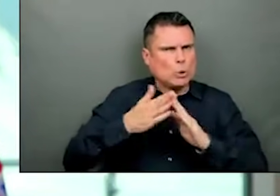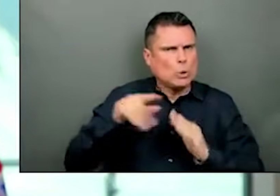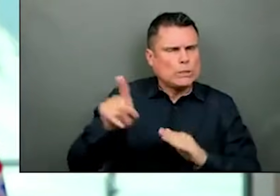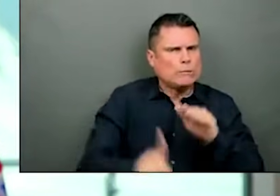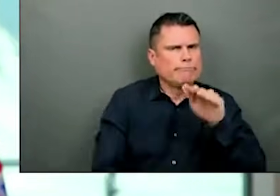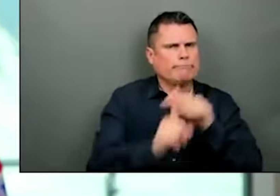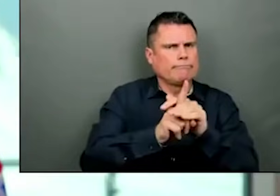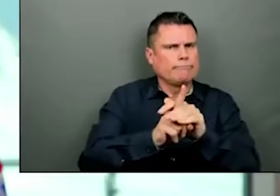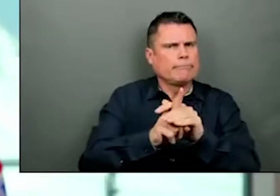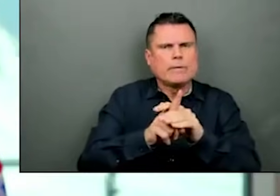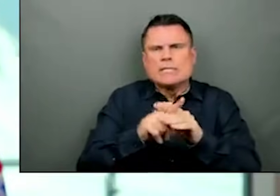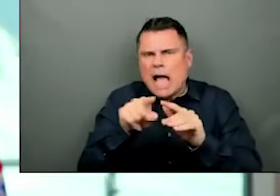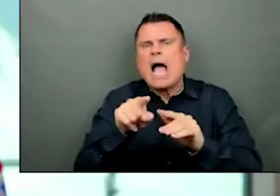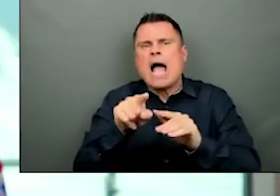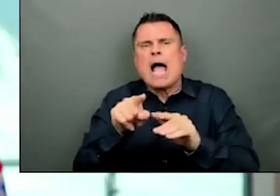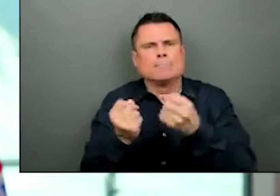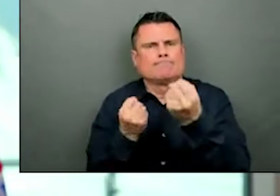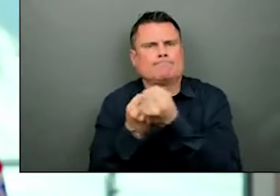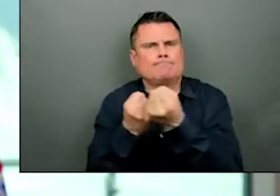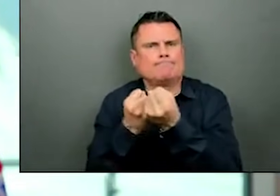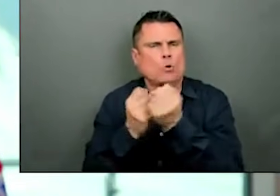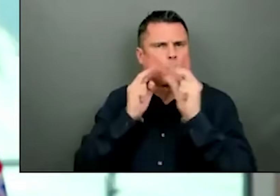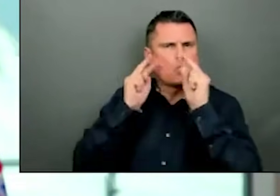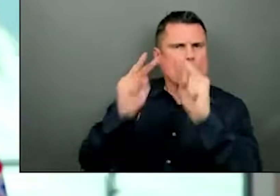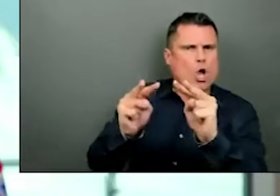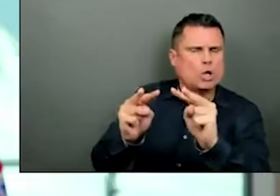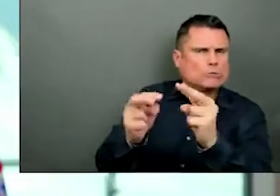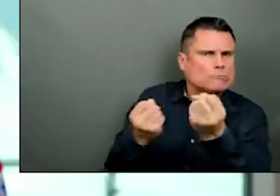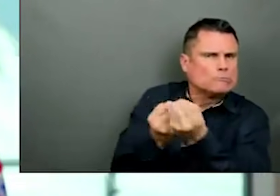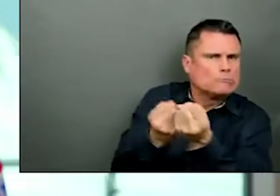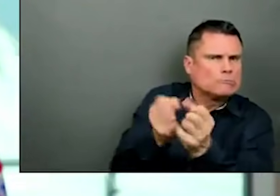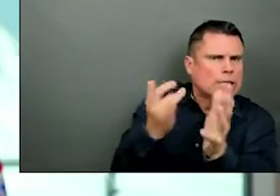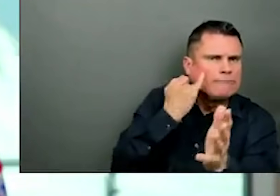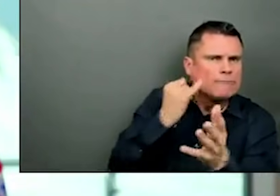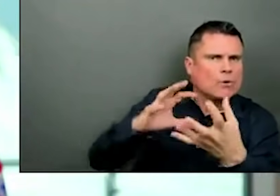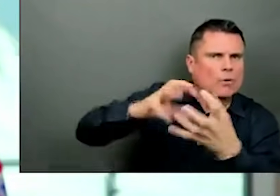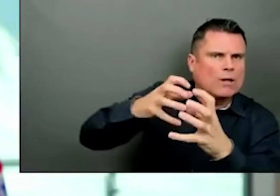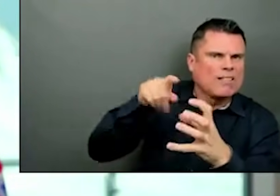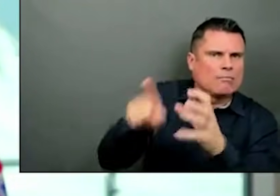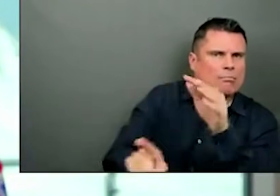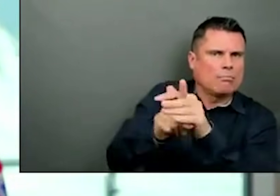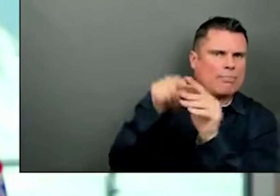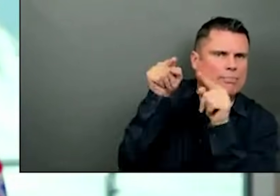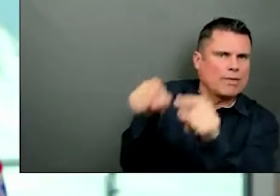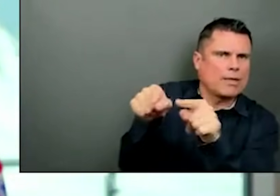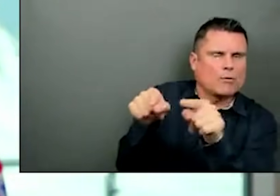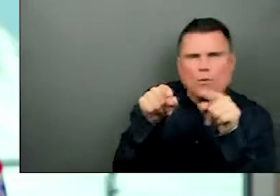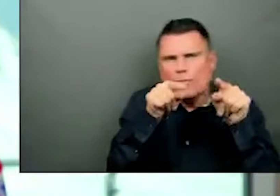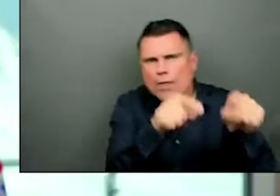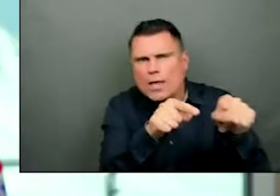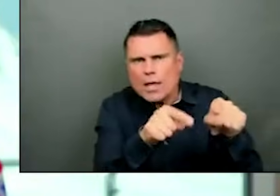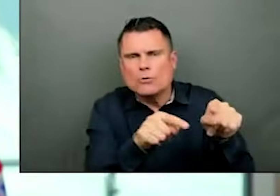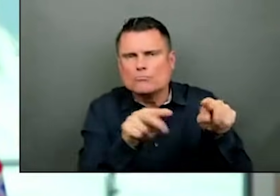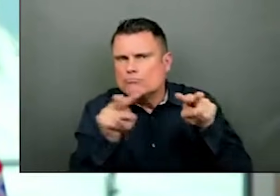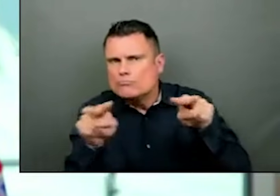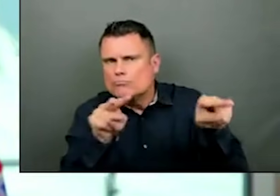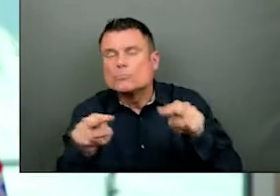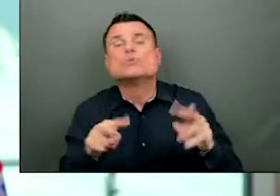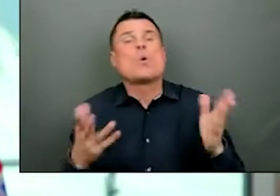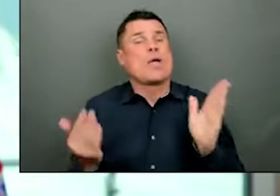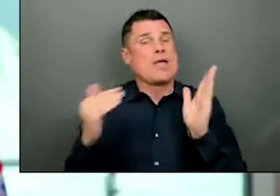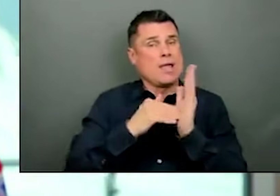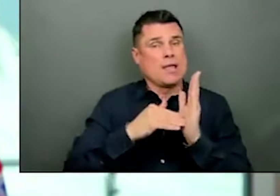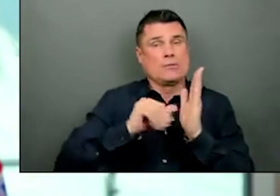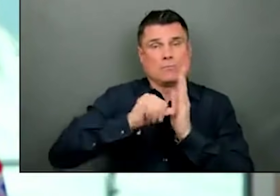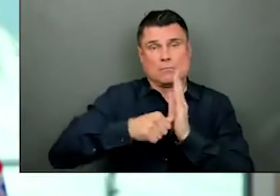same measures that we take that for COVID all along work for the variants. We just have to do